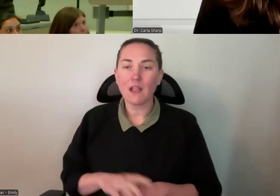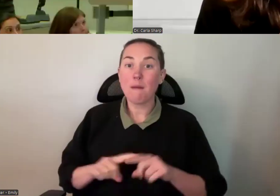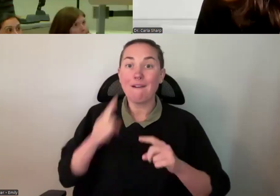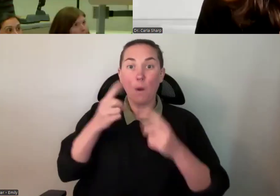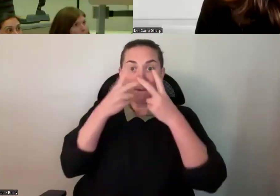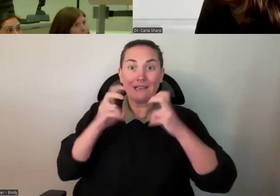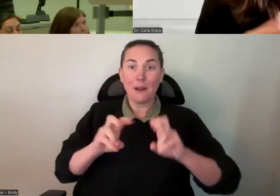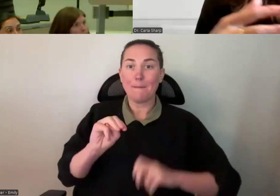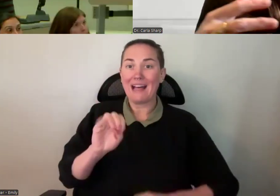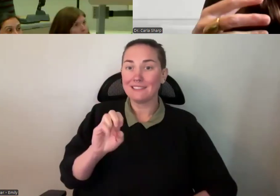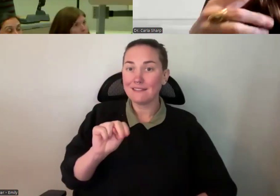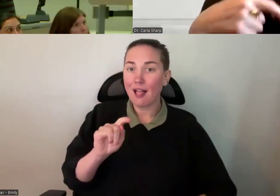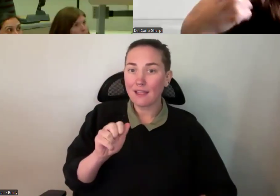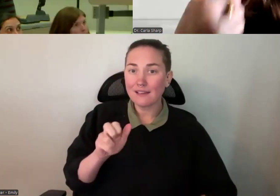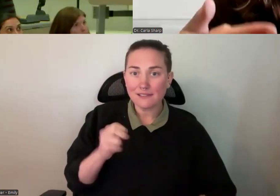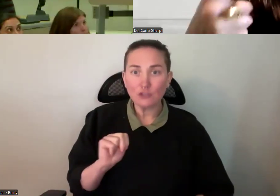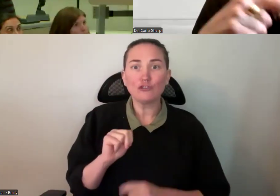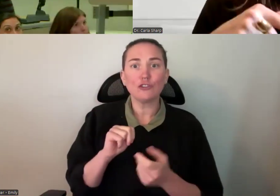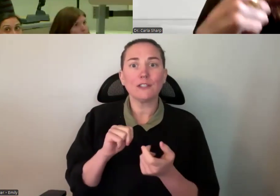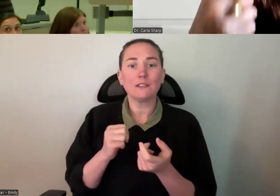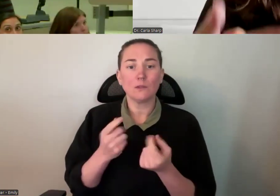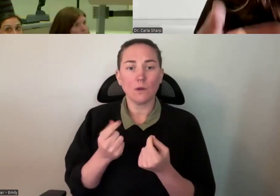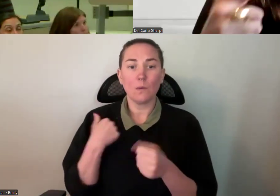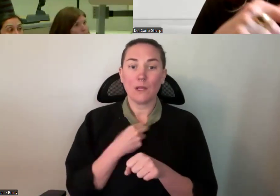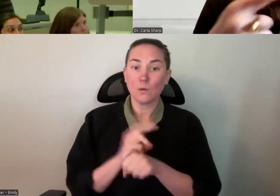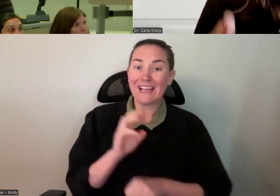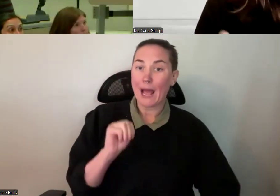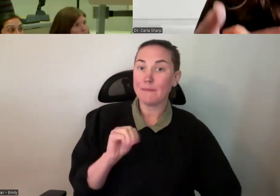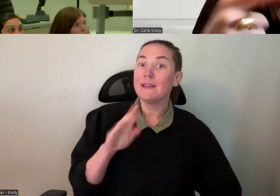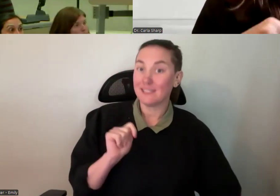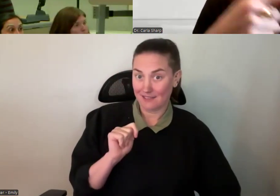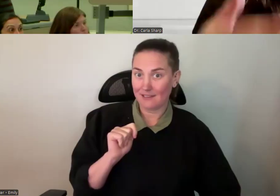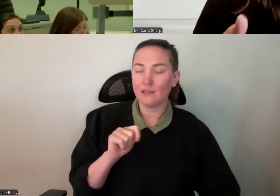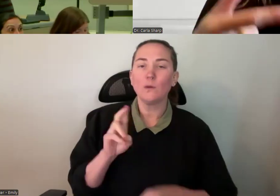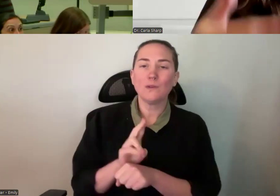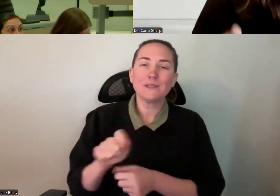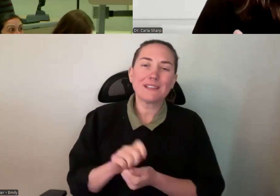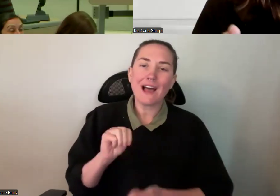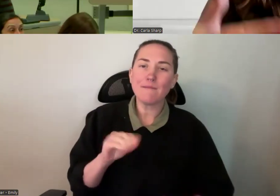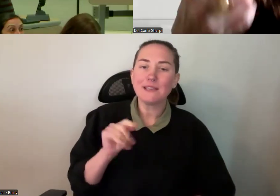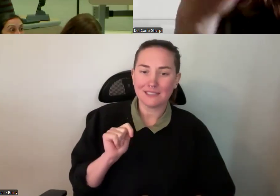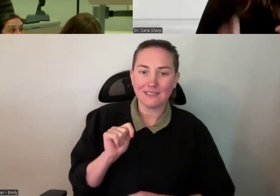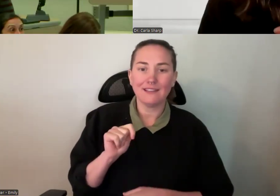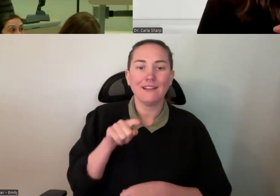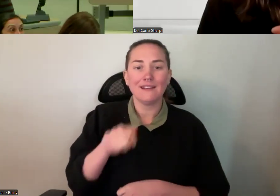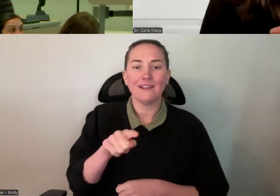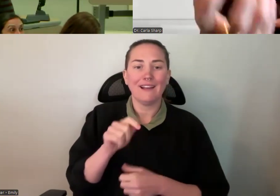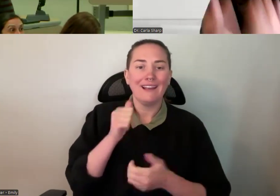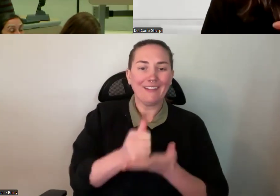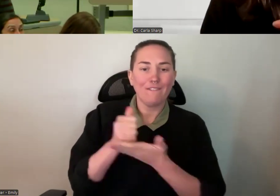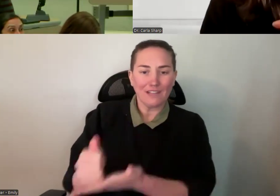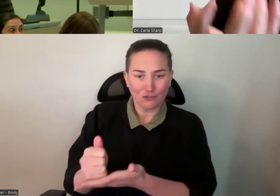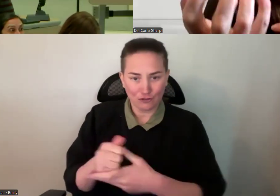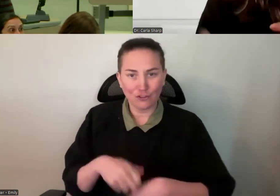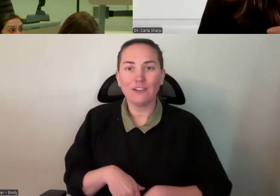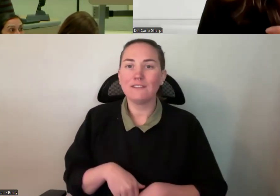to really, we use MBT and the MBT interventions in the serve and return, in the here and now with